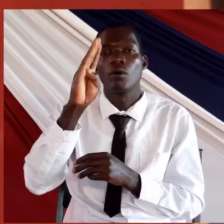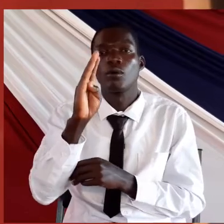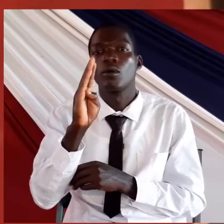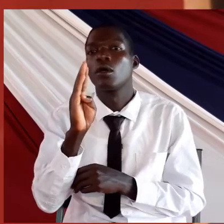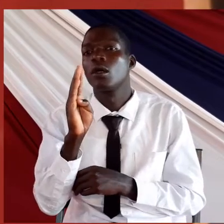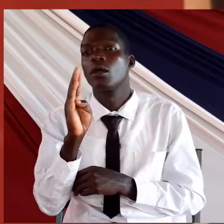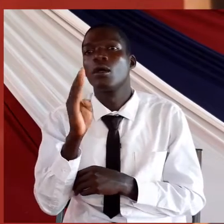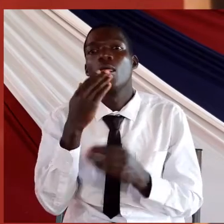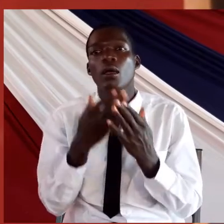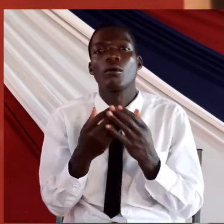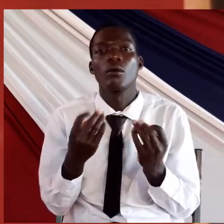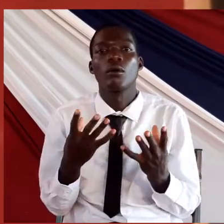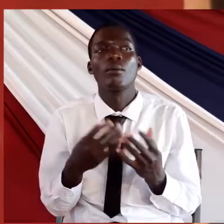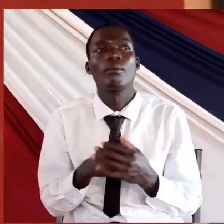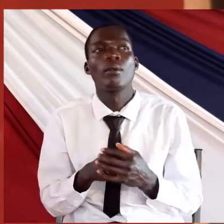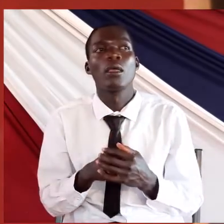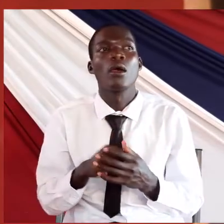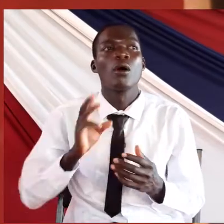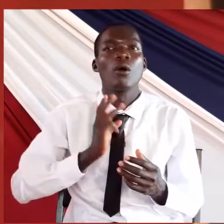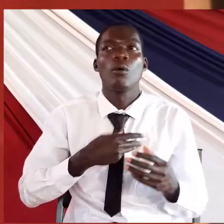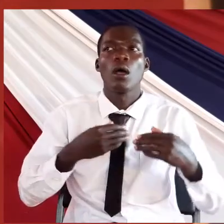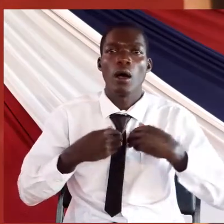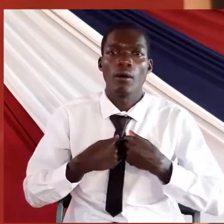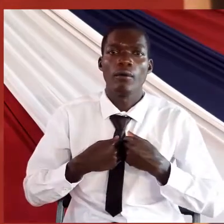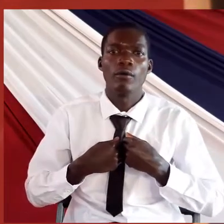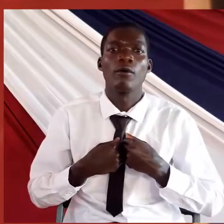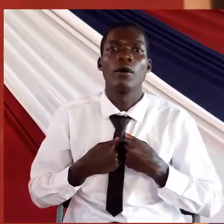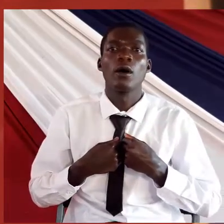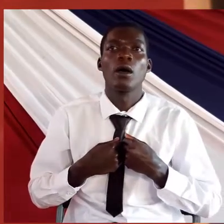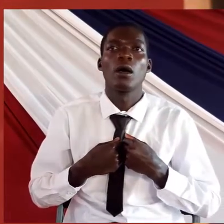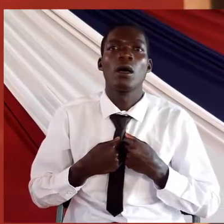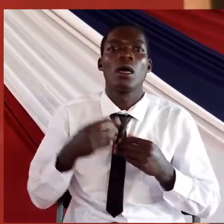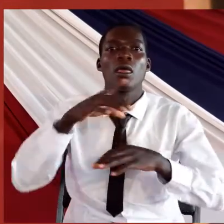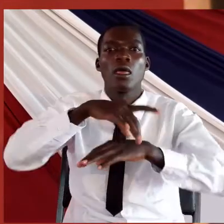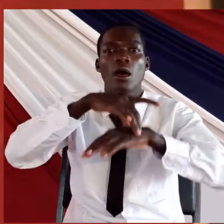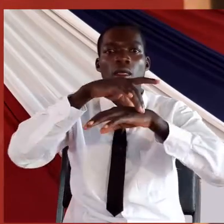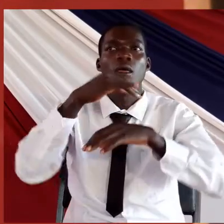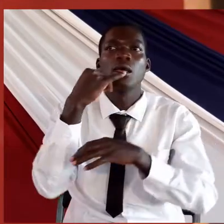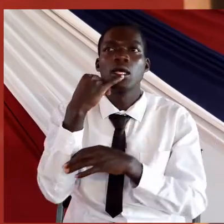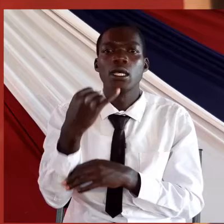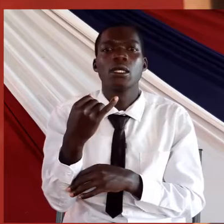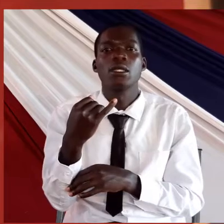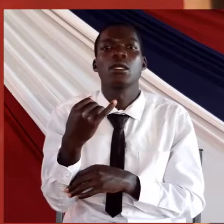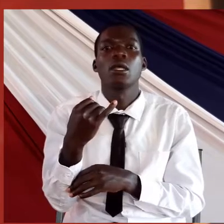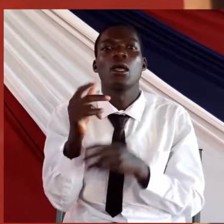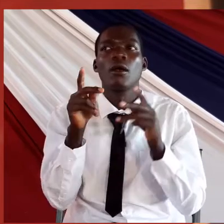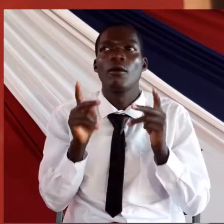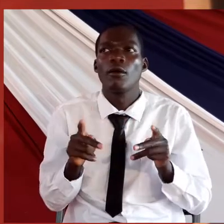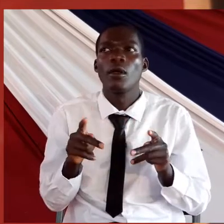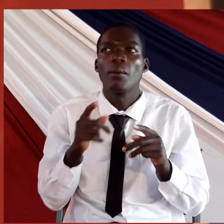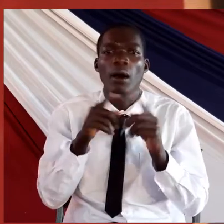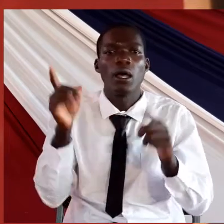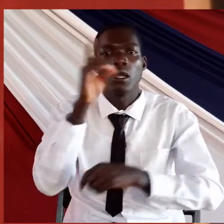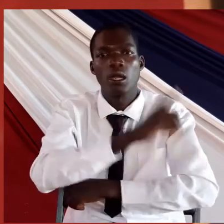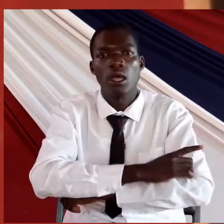7 to 10. Thank you. Right. We have it mentions that the earth is spherical. But